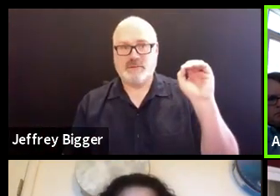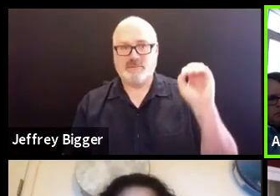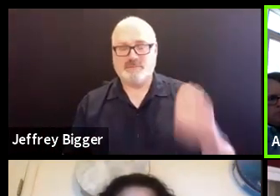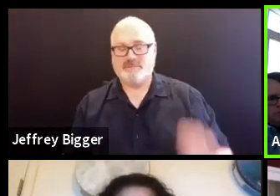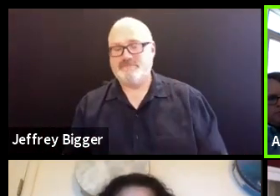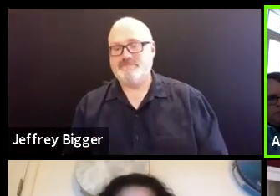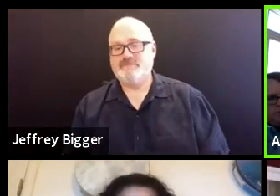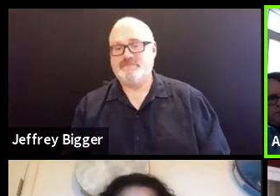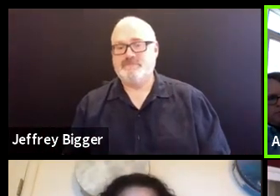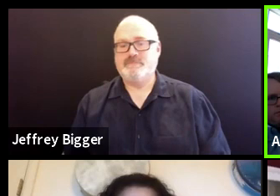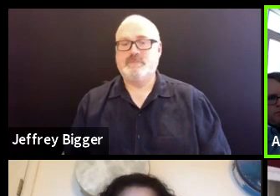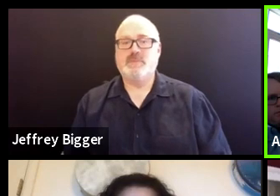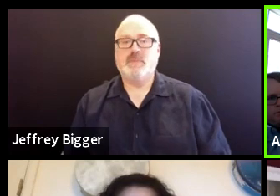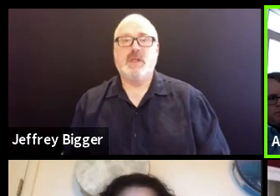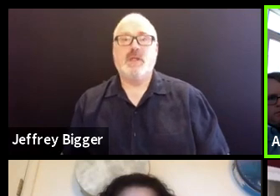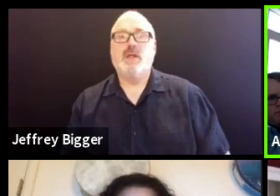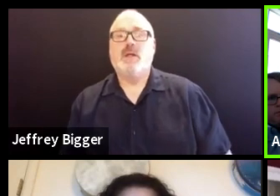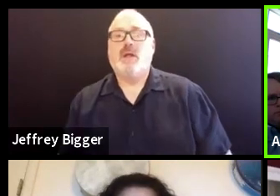Okay.